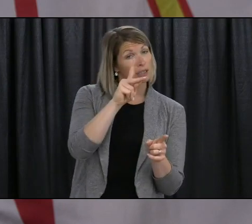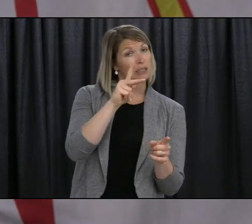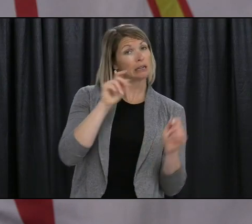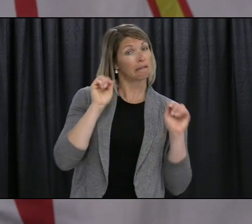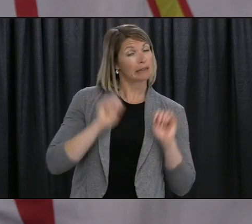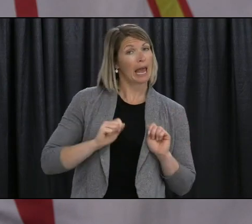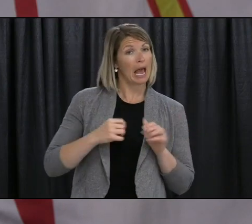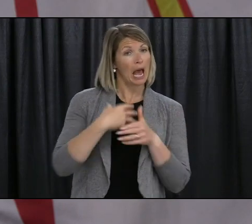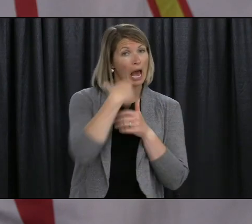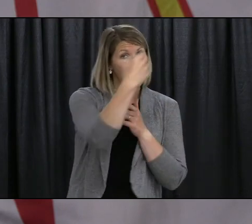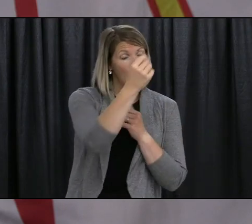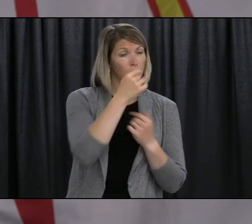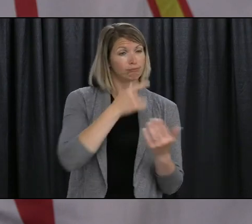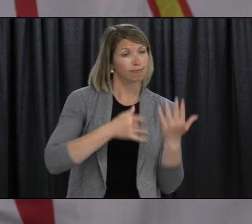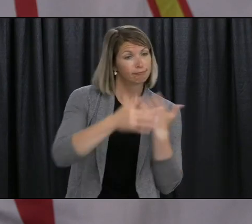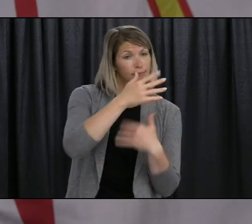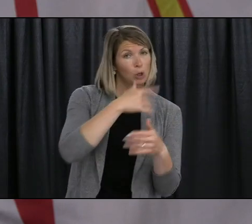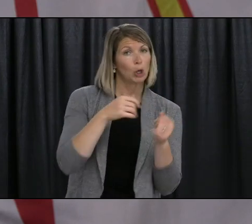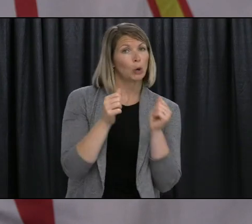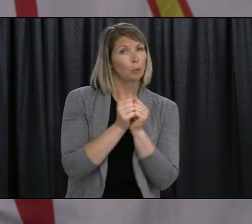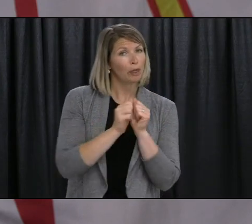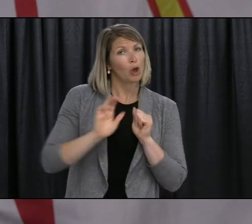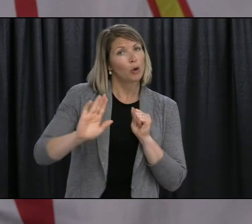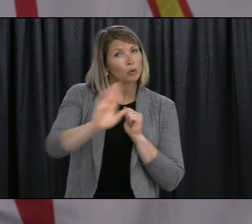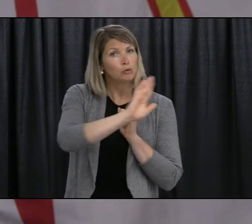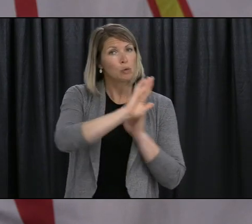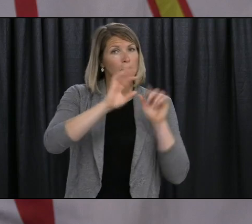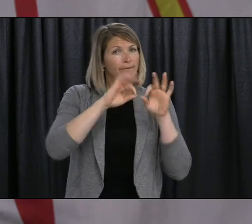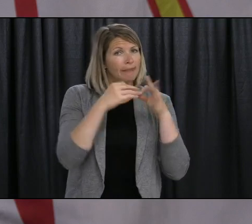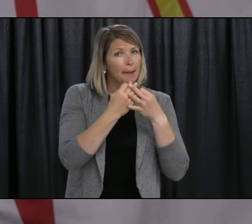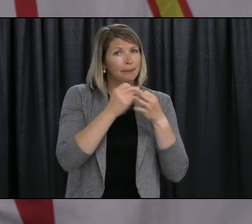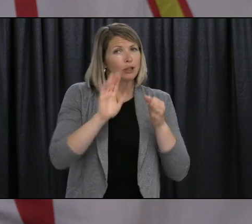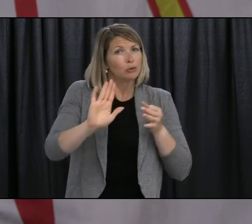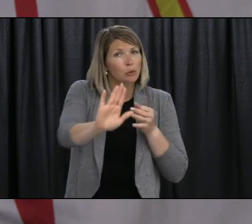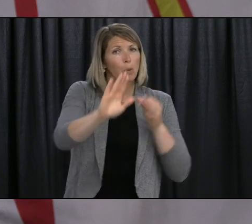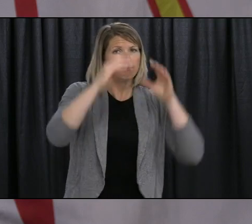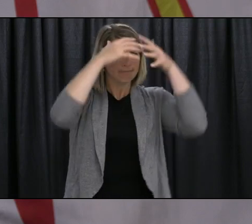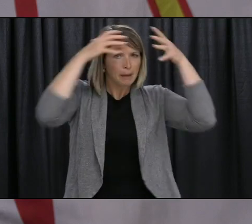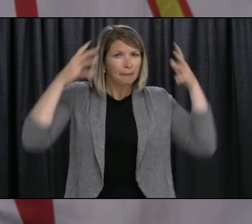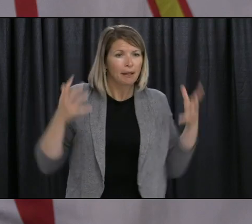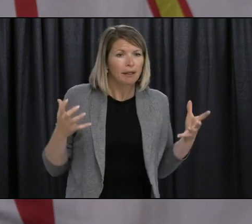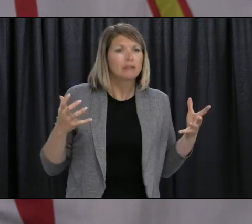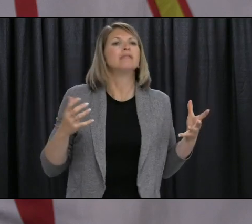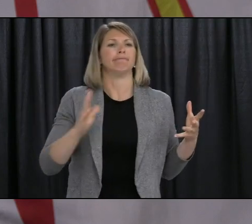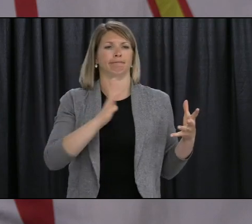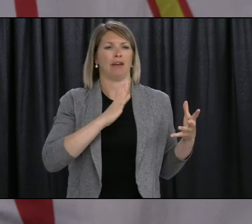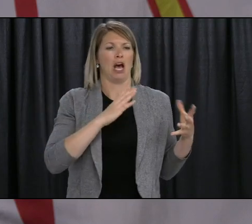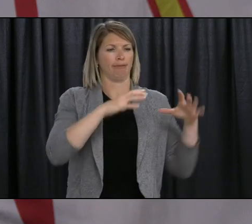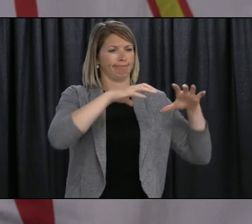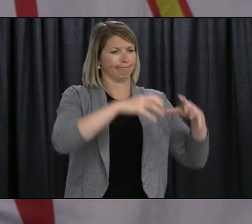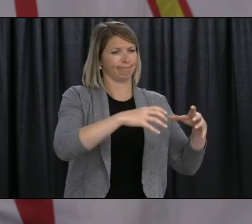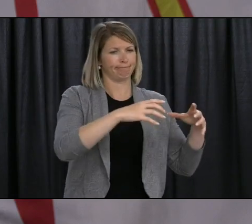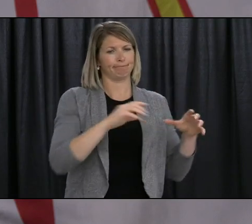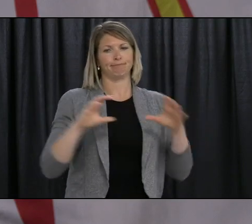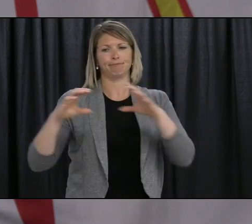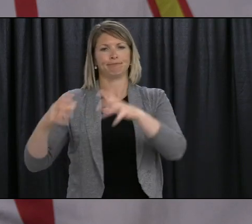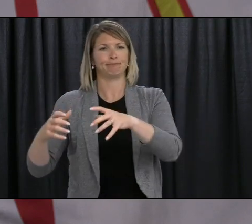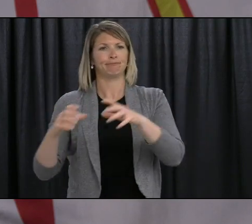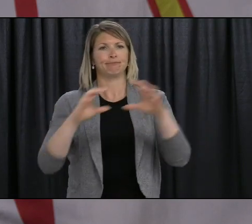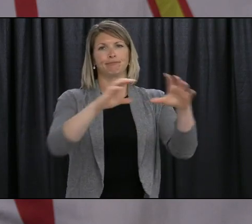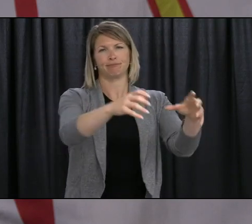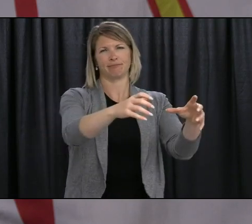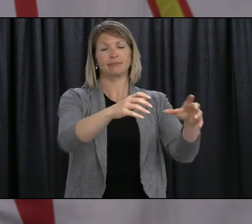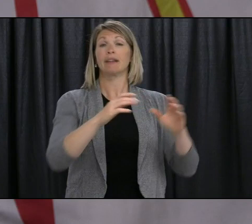contacts in your bubble, and you're physically distant from other groups, this is a safe way to get out and enjoy